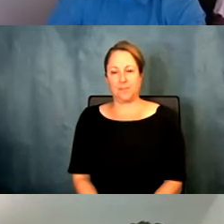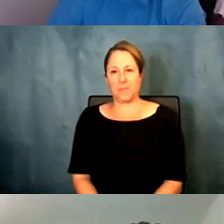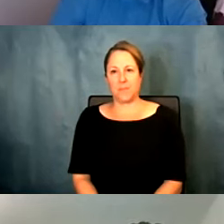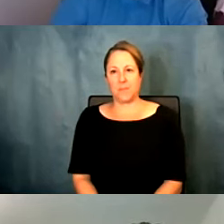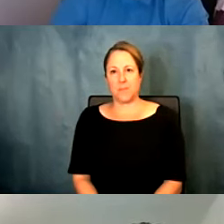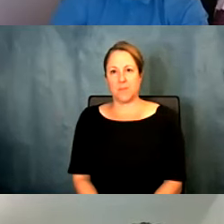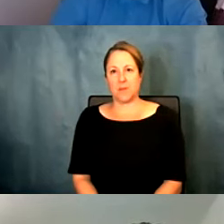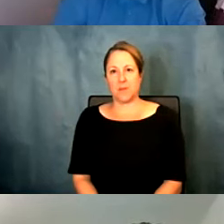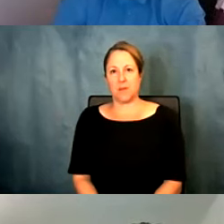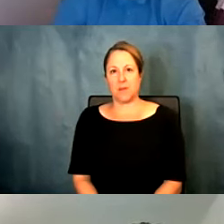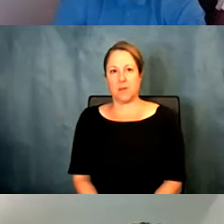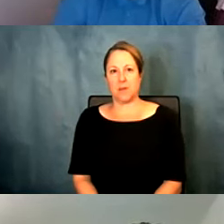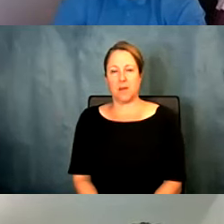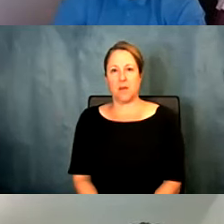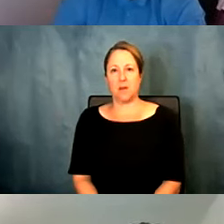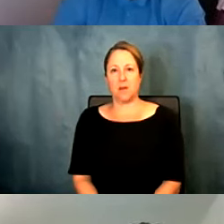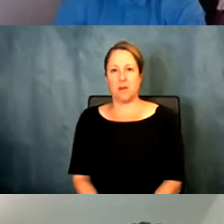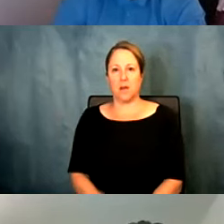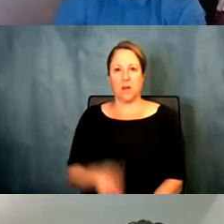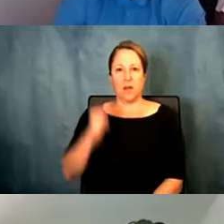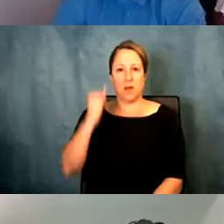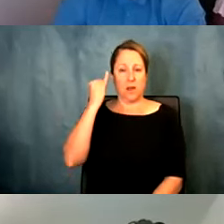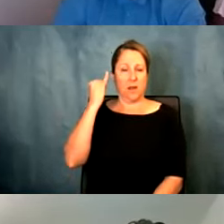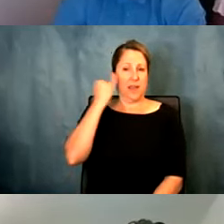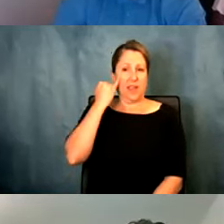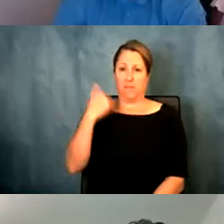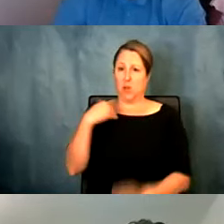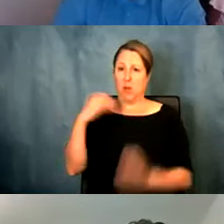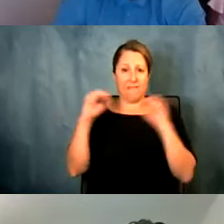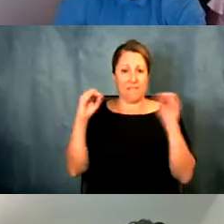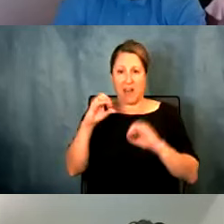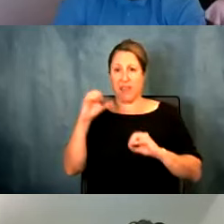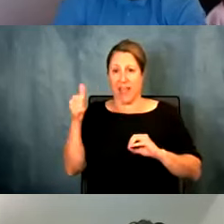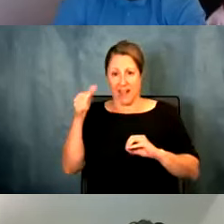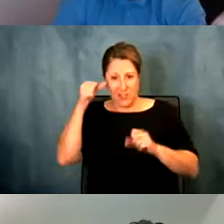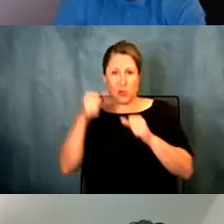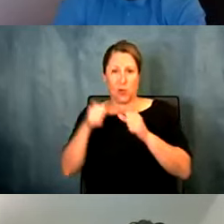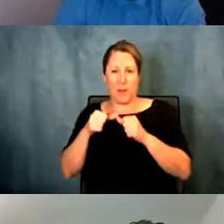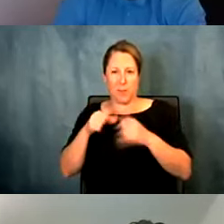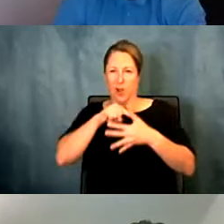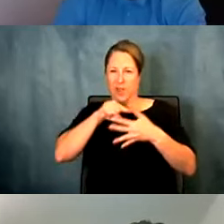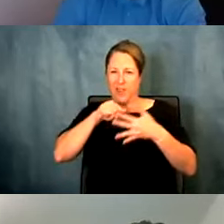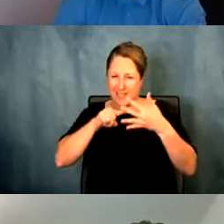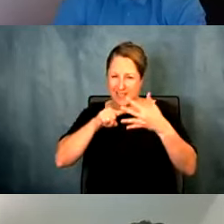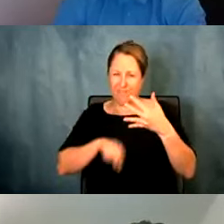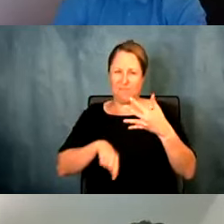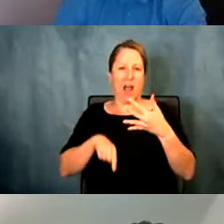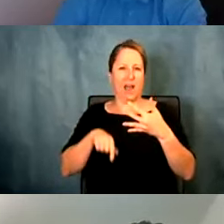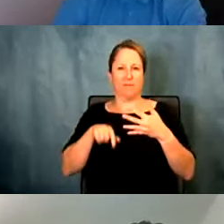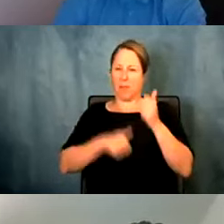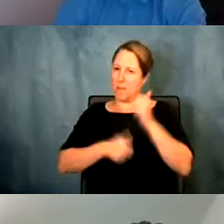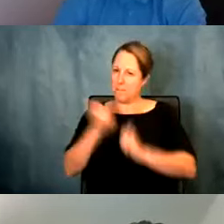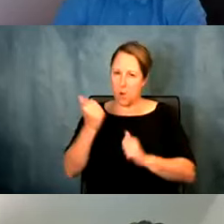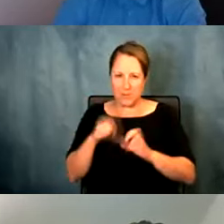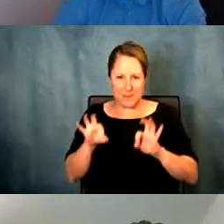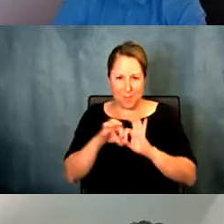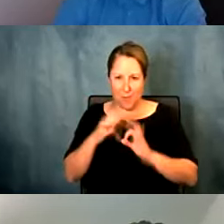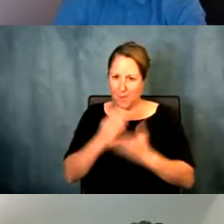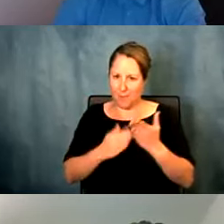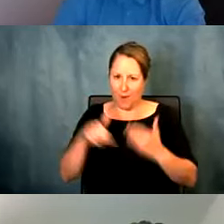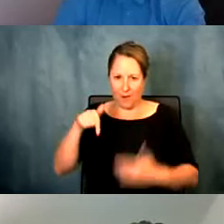So if you guys were to have no other takeaway points, I would say that these 5 key messages are probably the most important